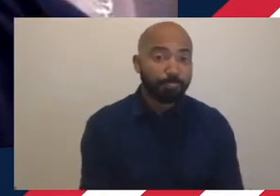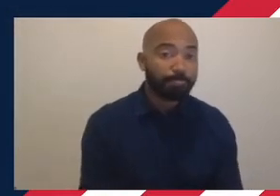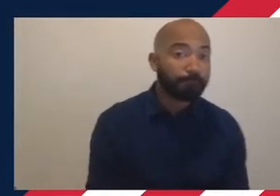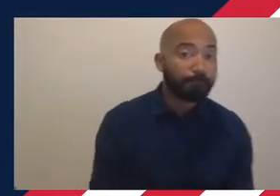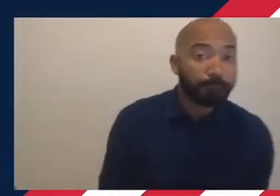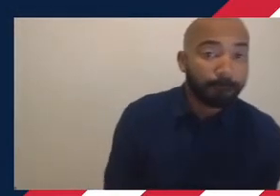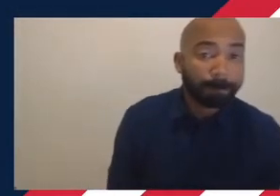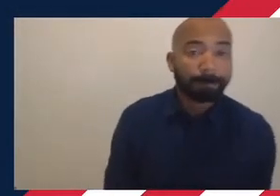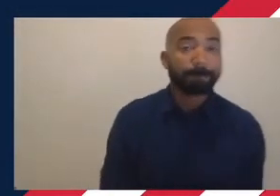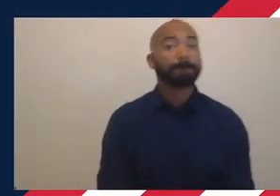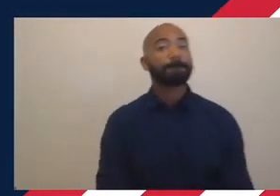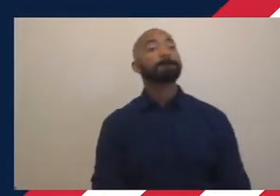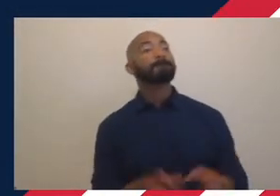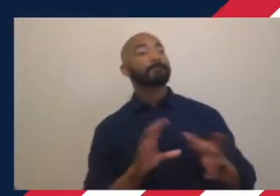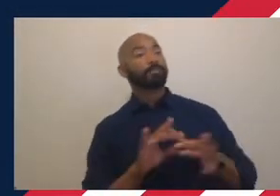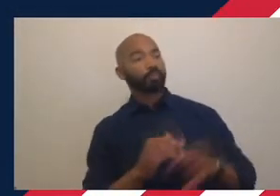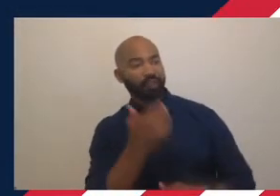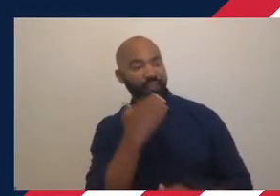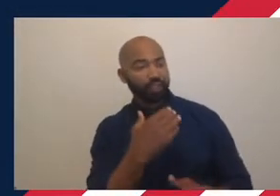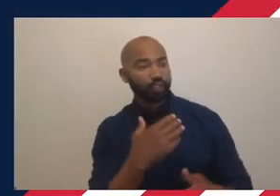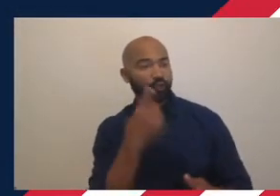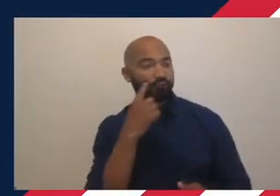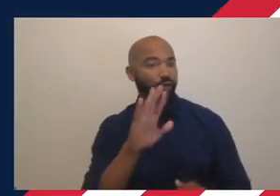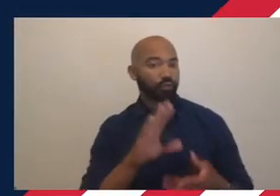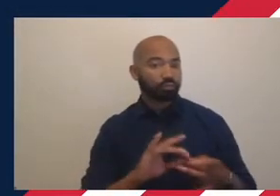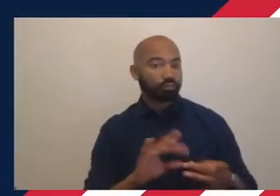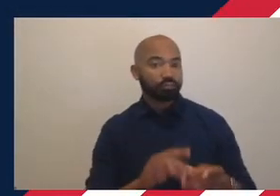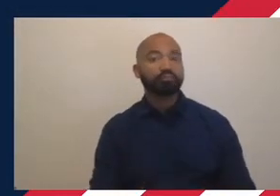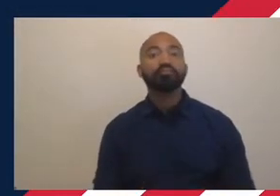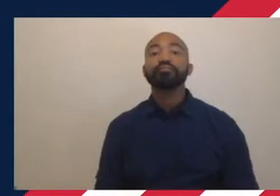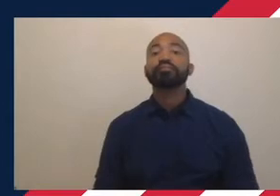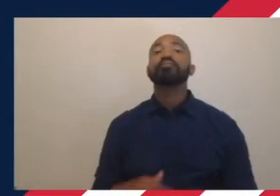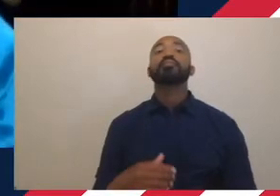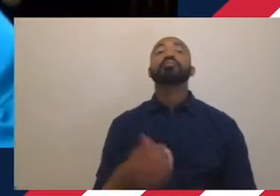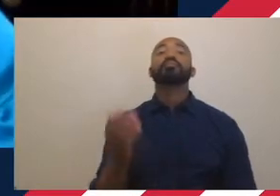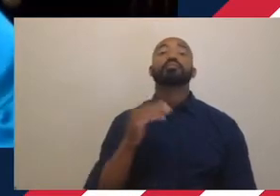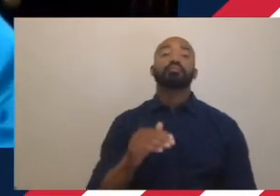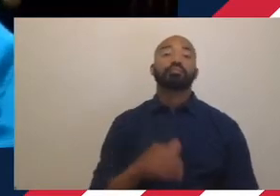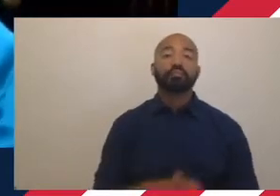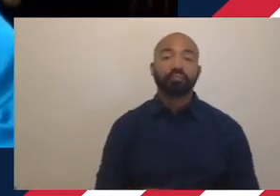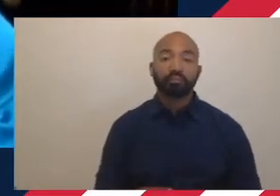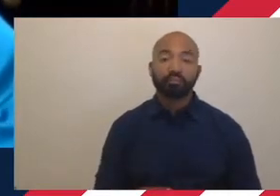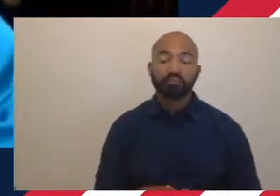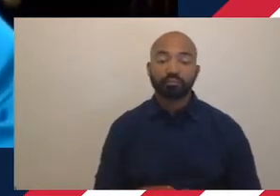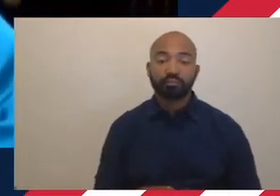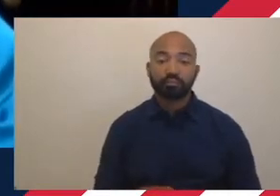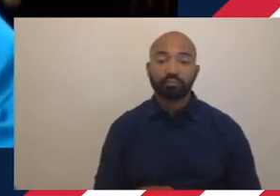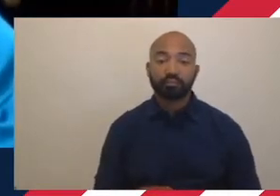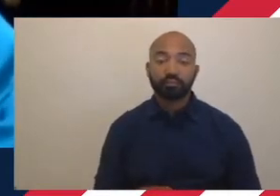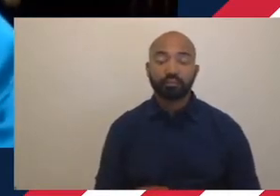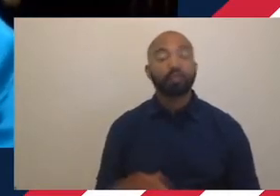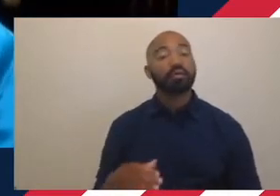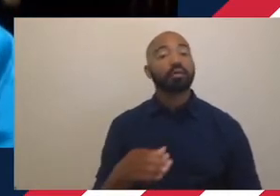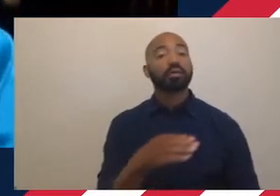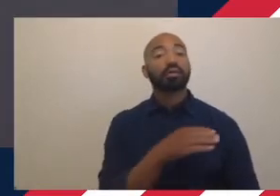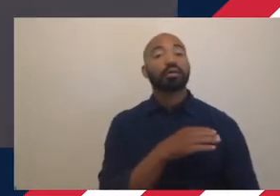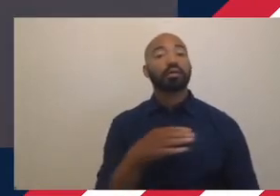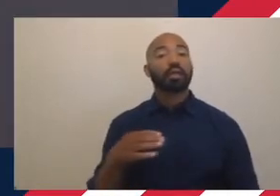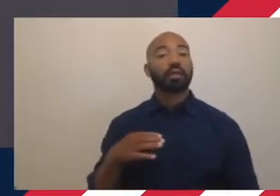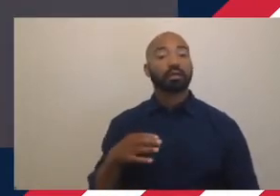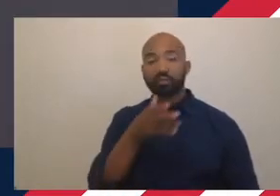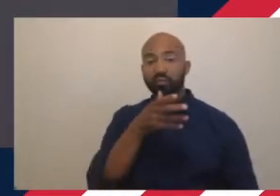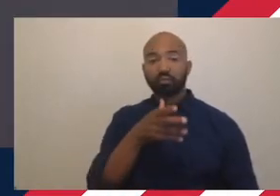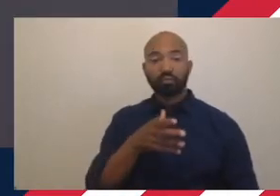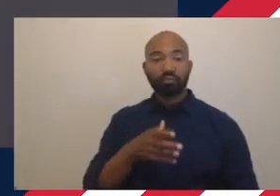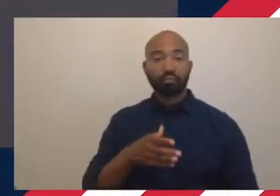Thank you, sir. Appreciate you. Thank you, Congresswoman Holland. Thank you so much, Mr. Shaw.